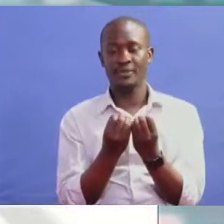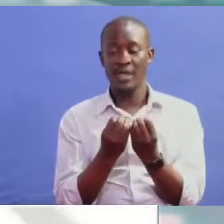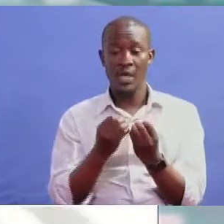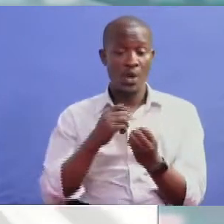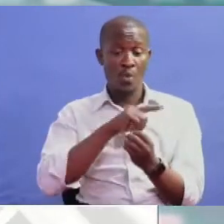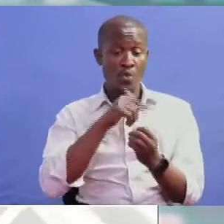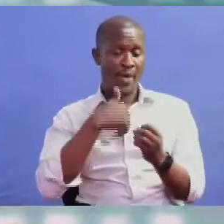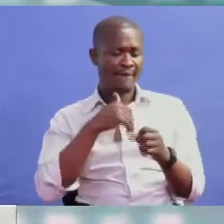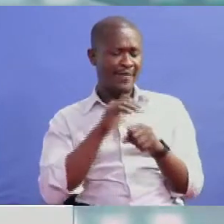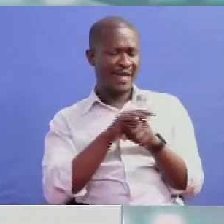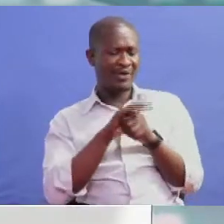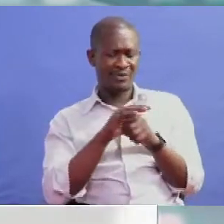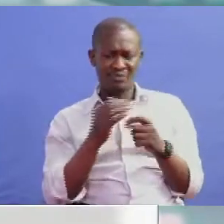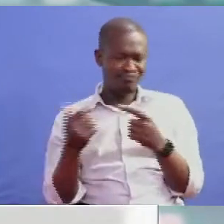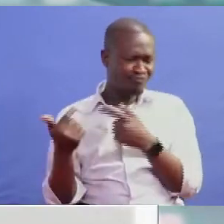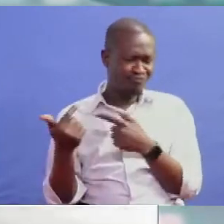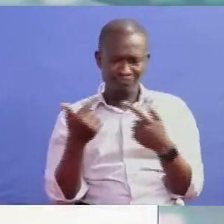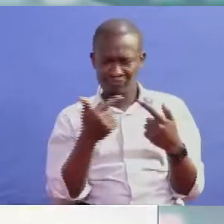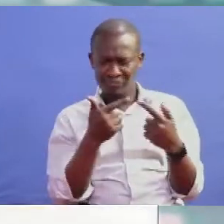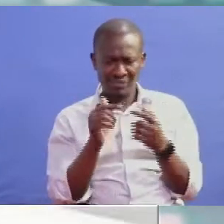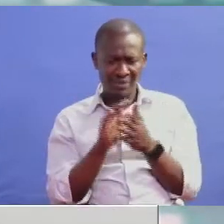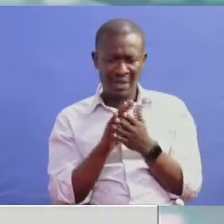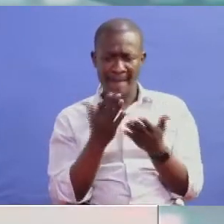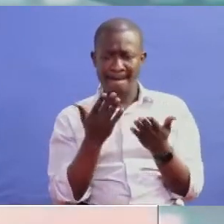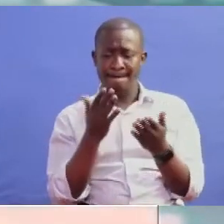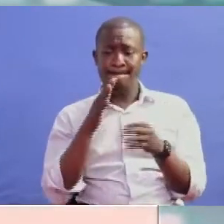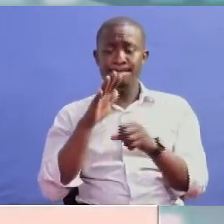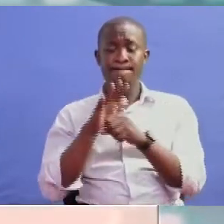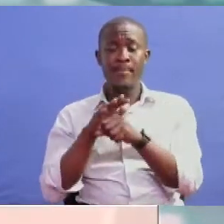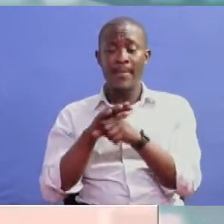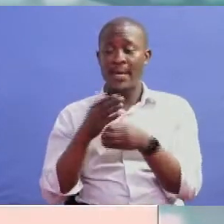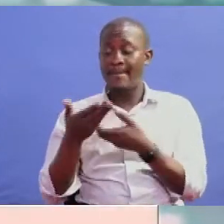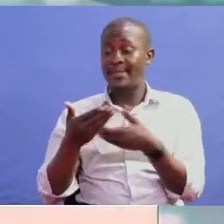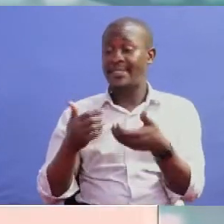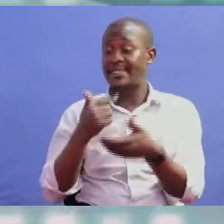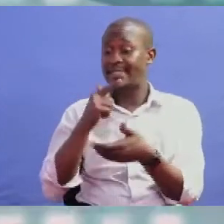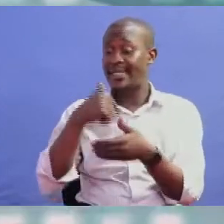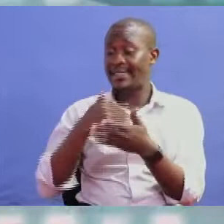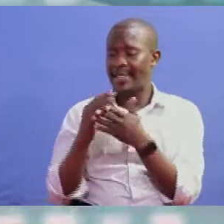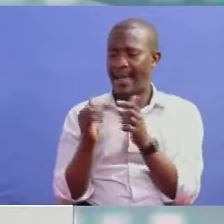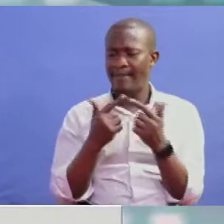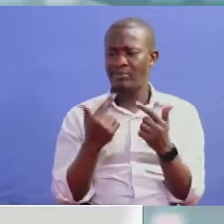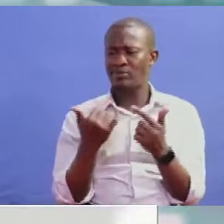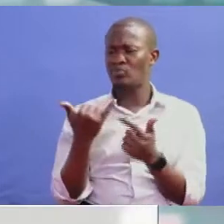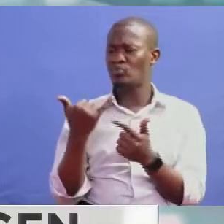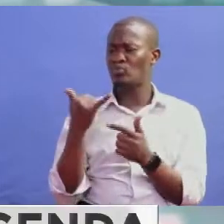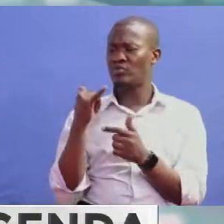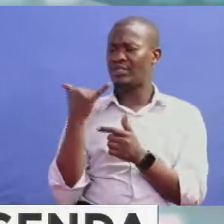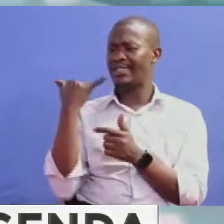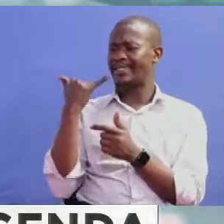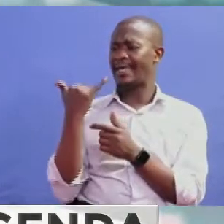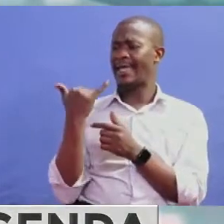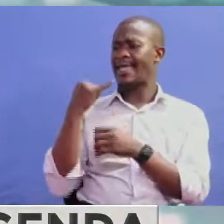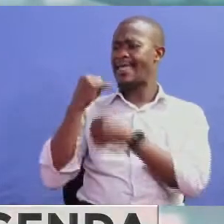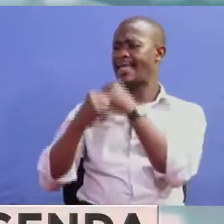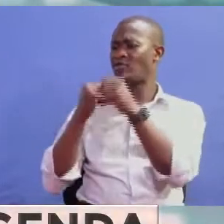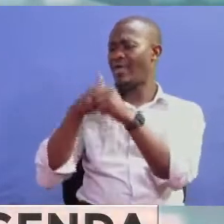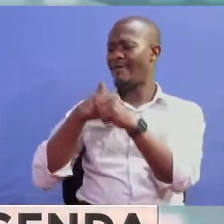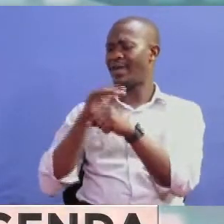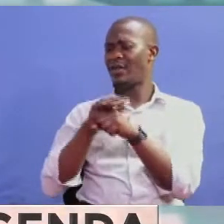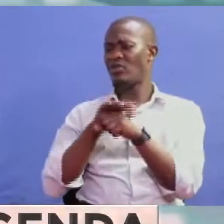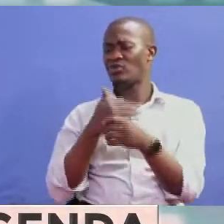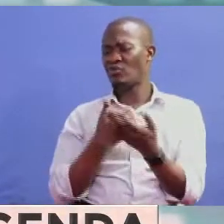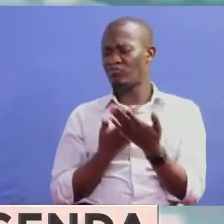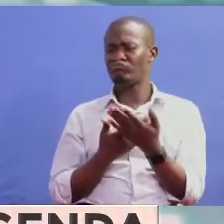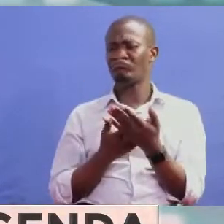have a lot of competition. Many businesses, as opposed to yesteryears, they were monopolies. But